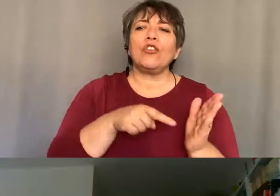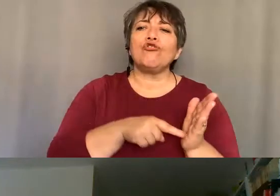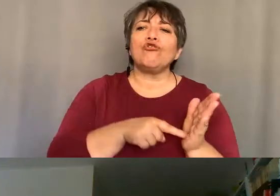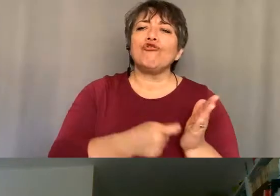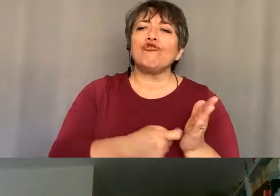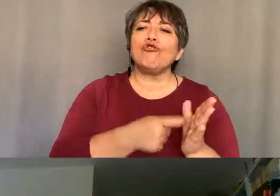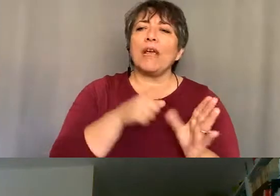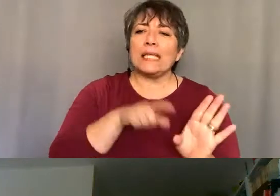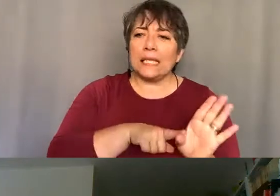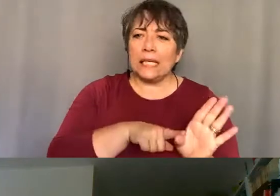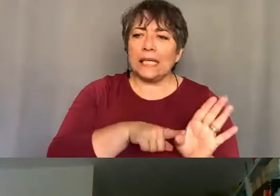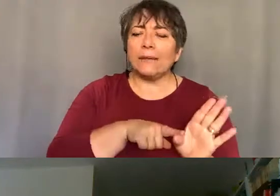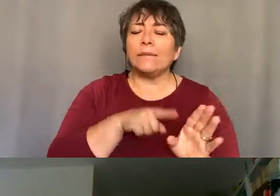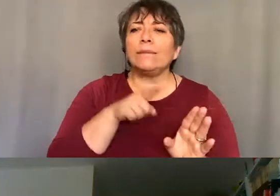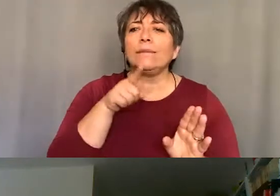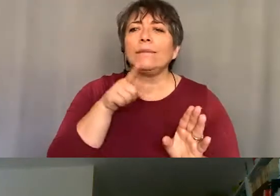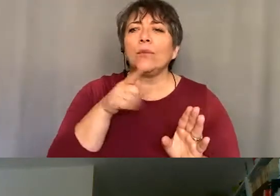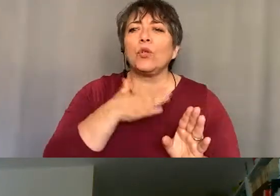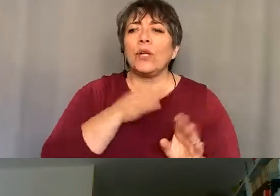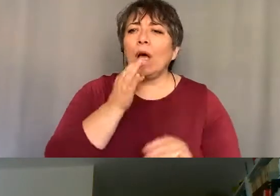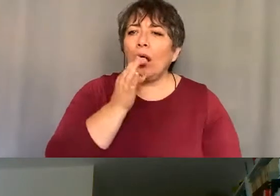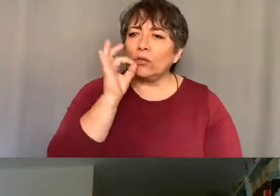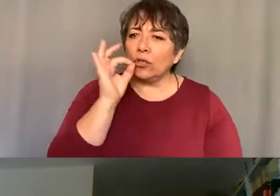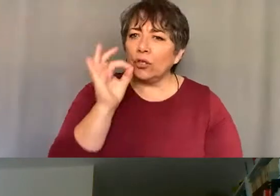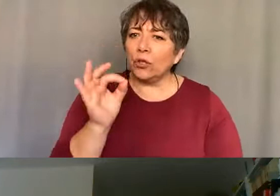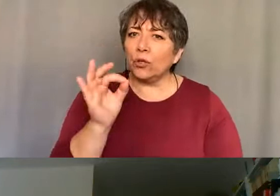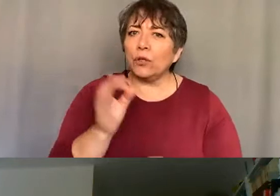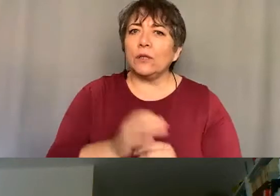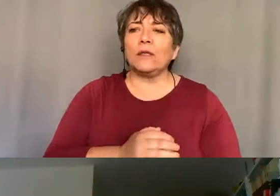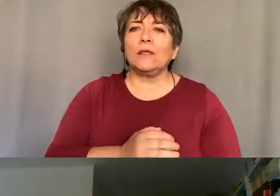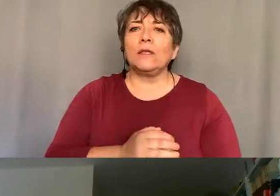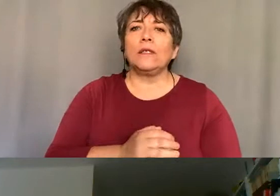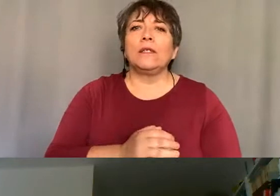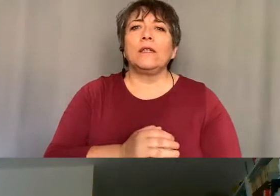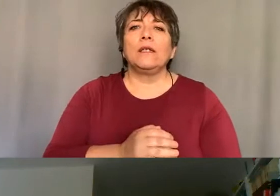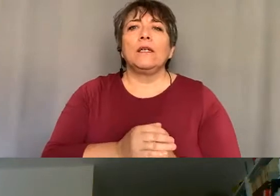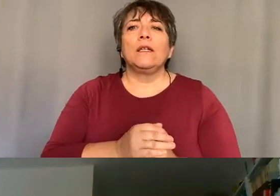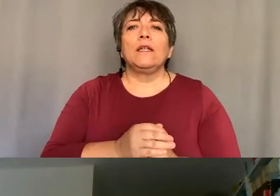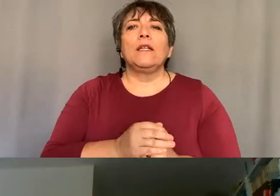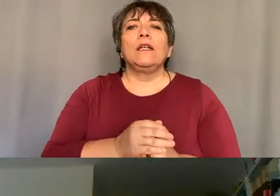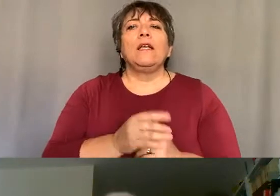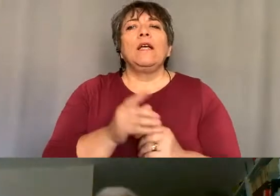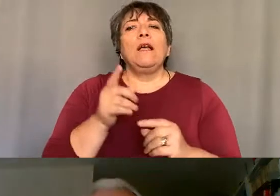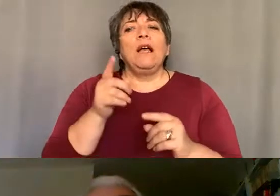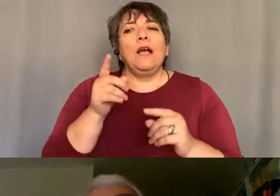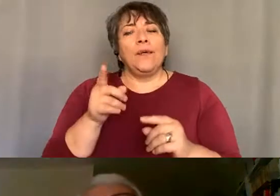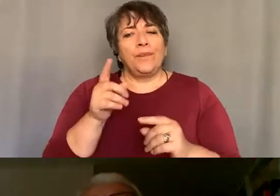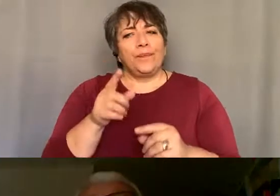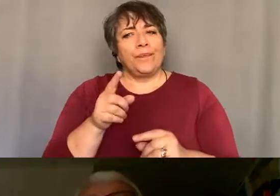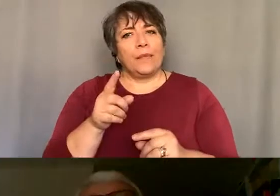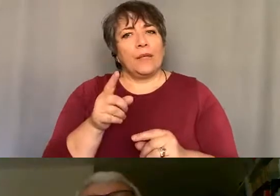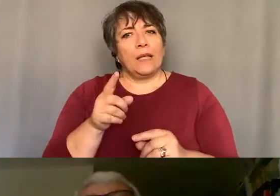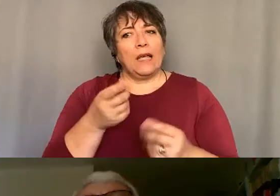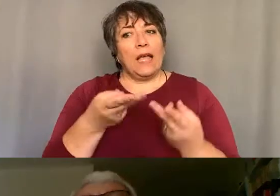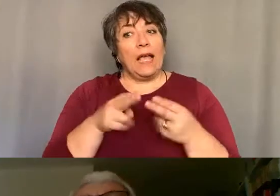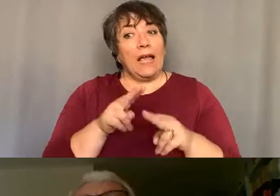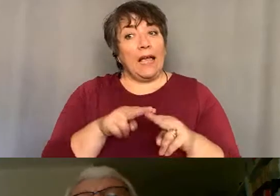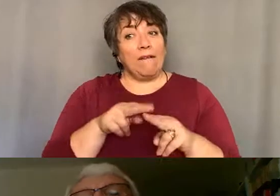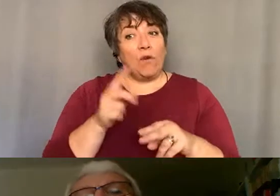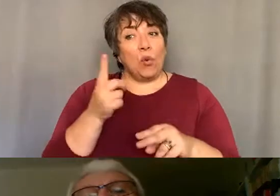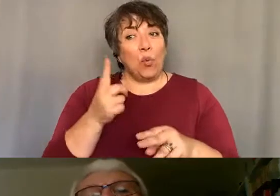please? This also relates to a question that Anna's asked in the chat as well. And it's if one of the items the patient